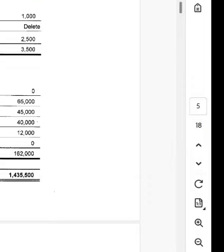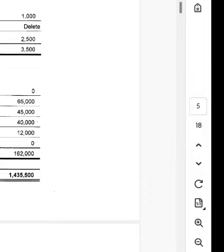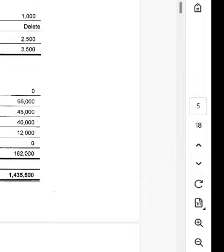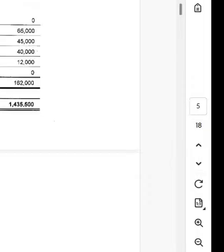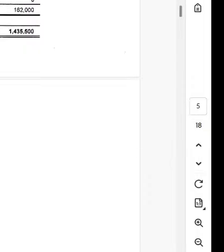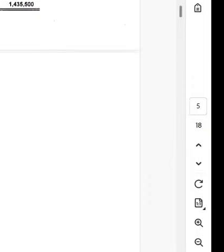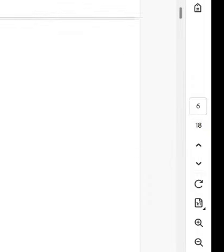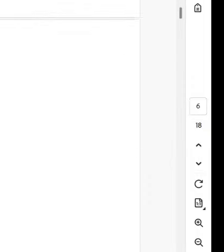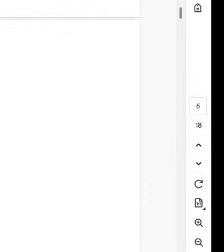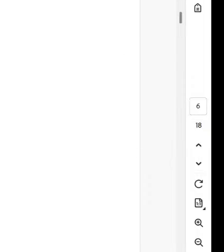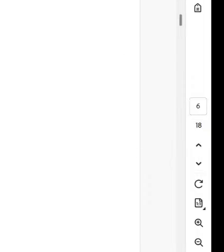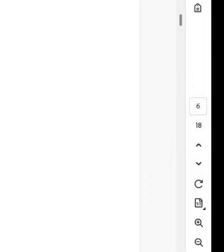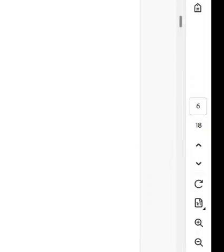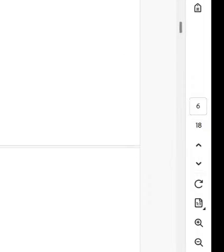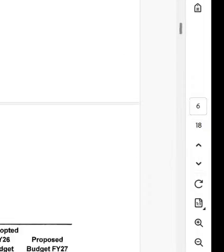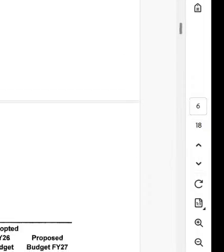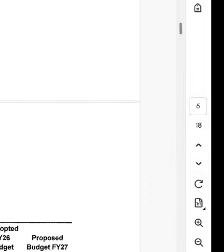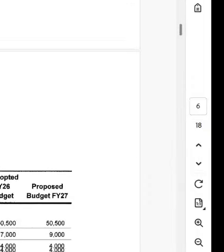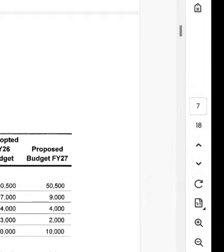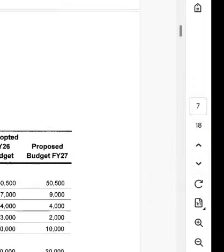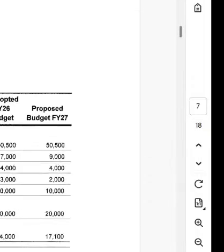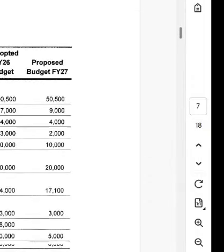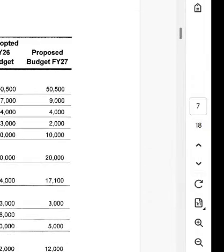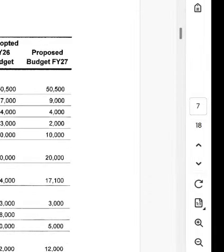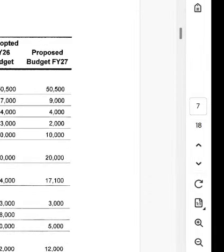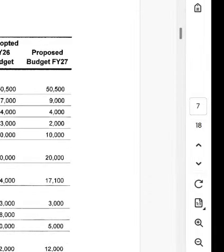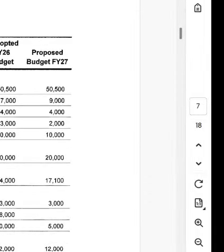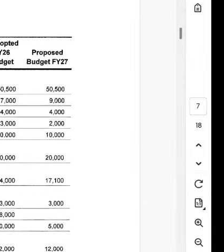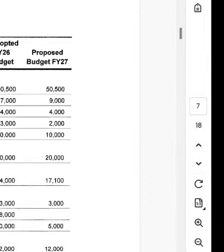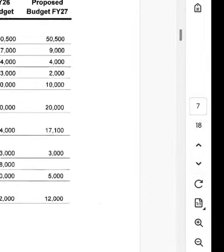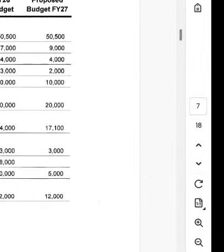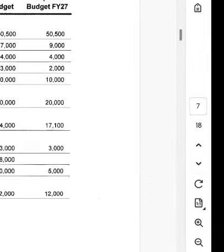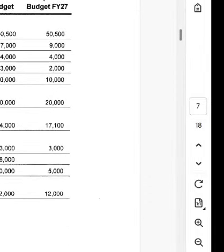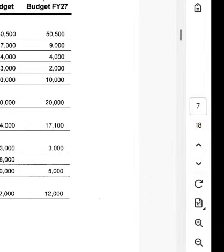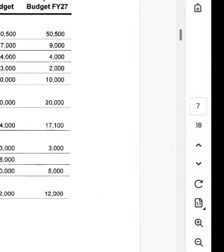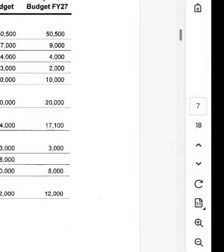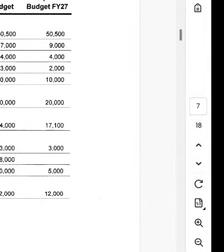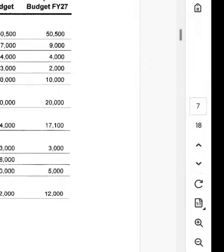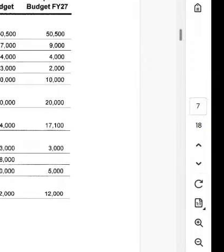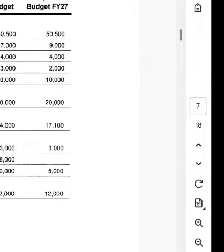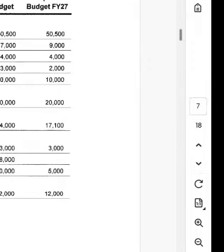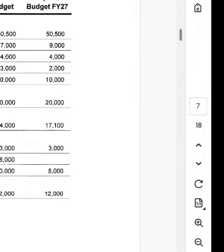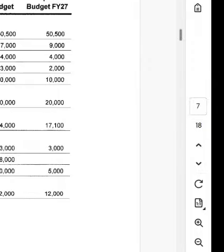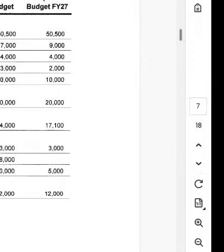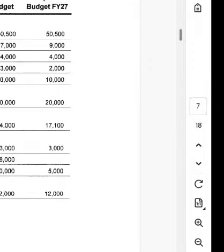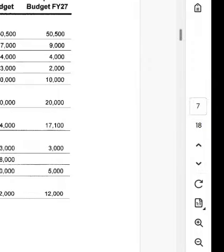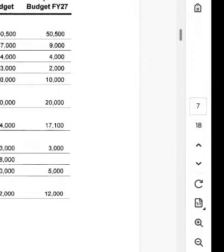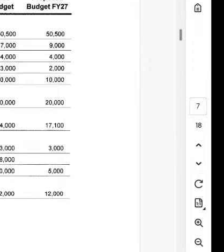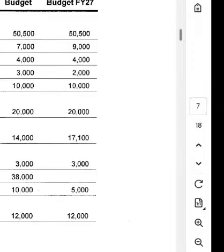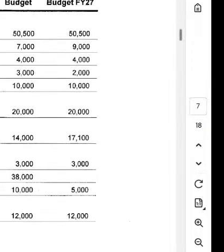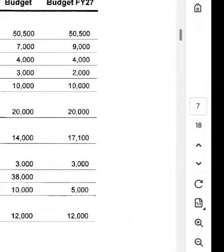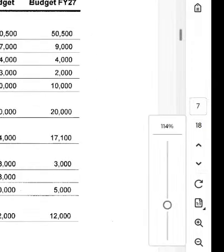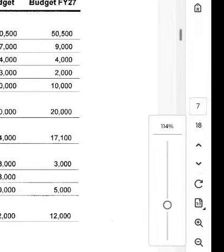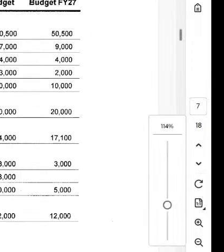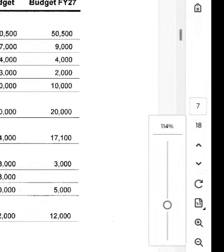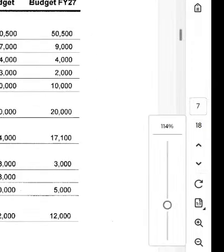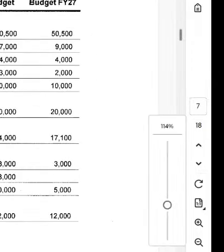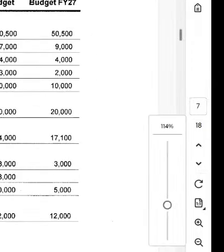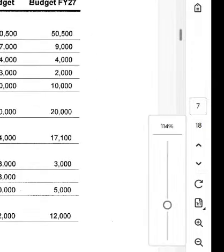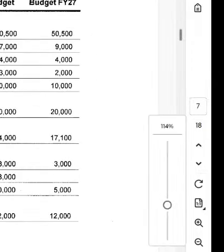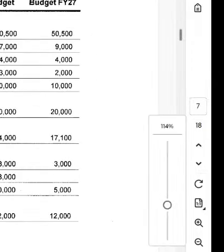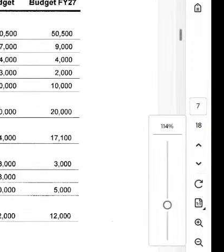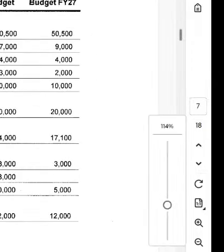We'll go down just personnel services, your salaries, retirement, social security. Those are the